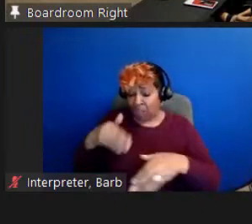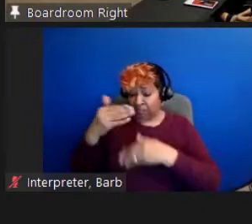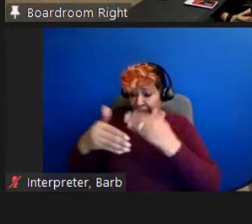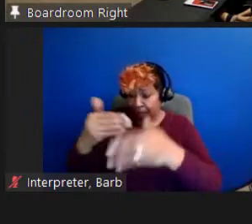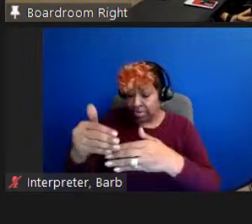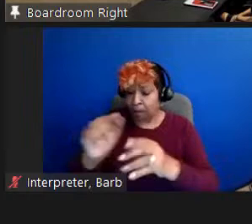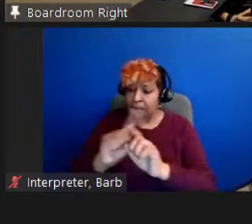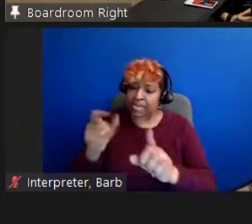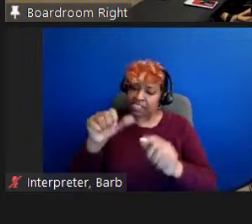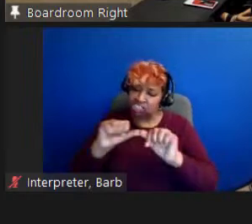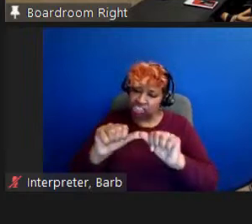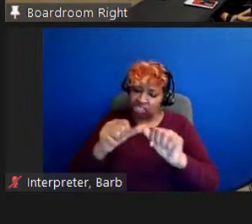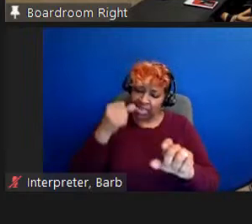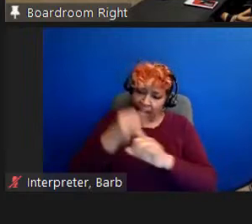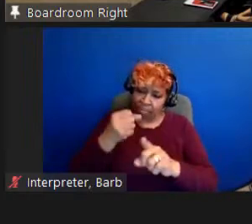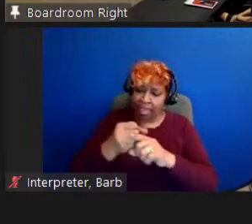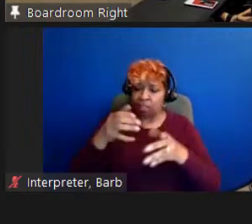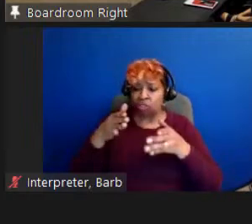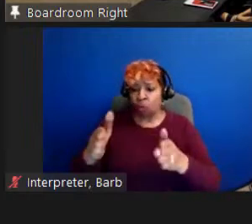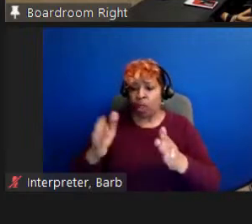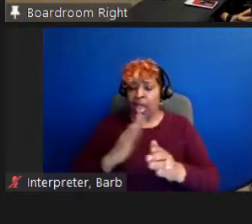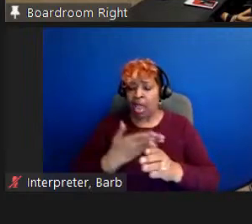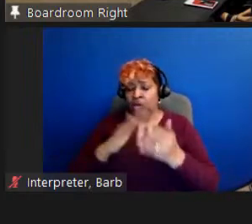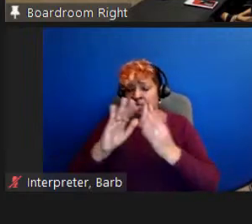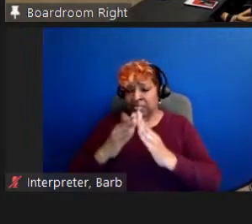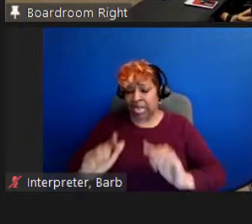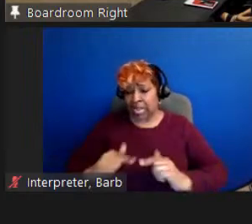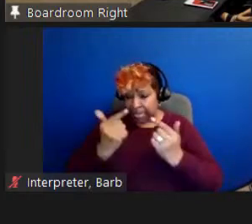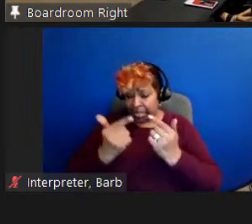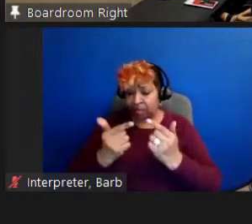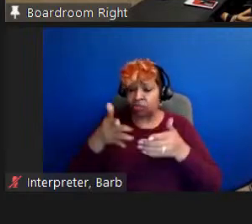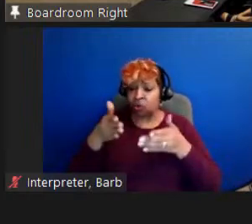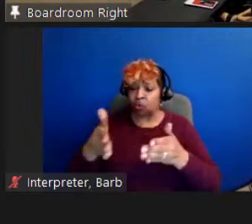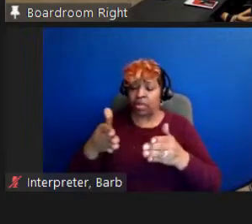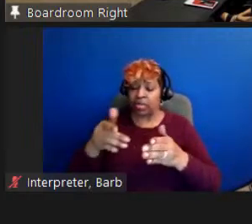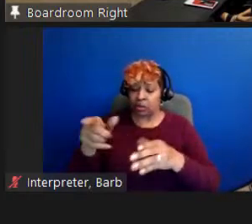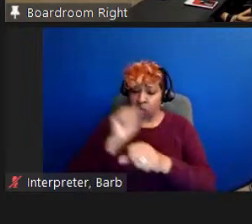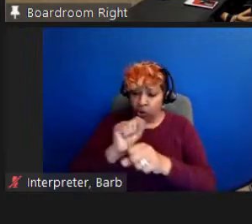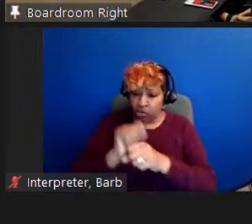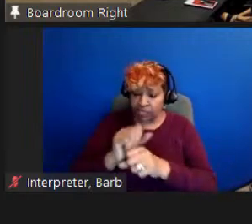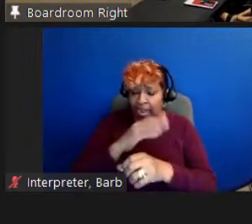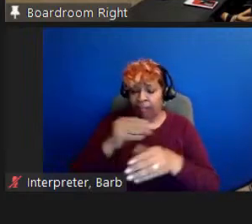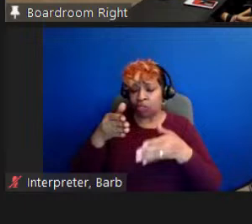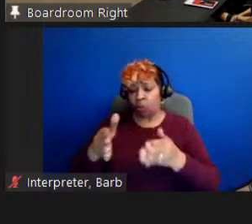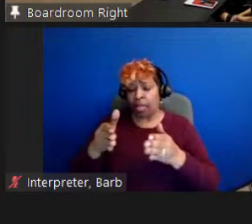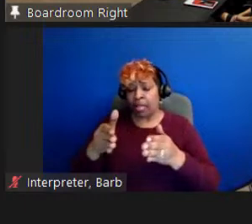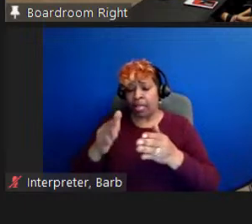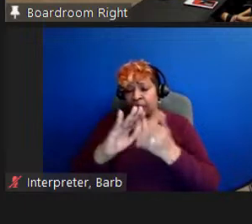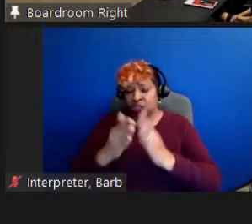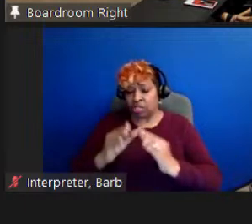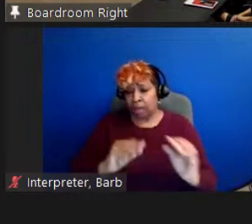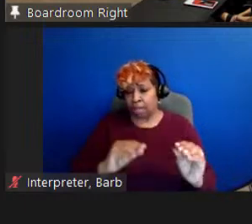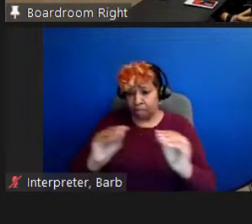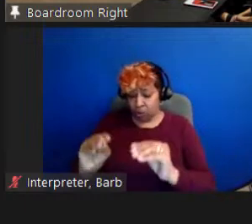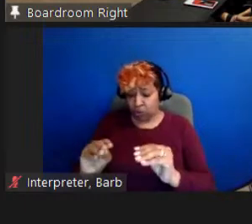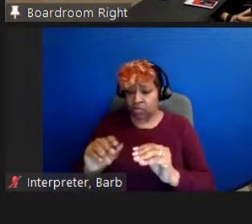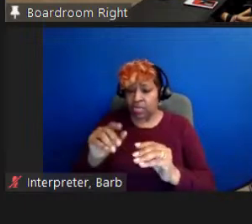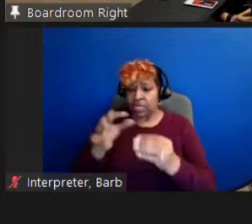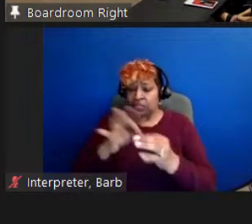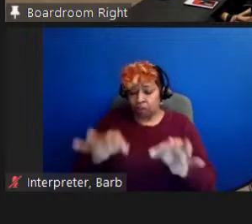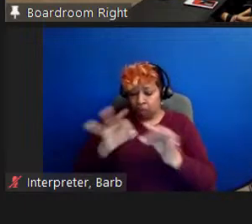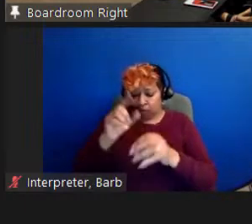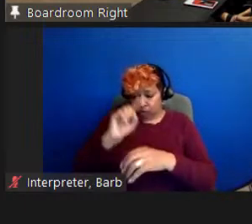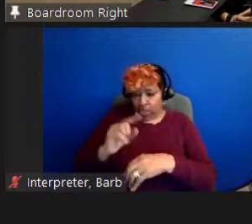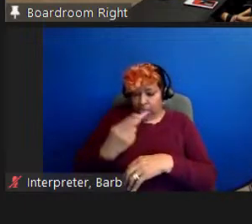to impact the way our city lives, the way our city works, and the way our city moves. And that's why it's important to us as a transit agency